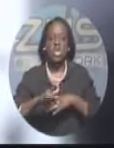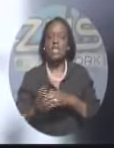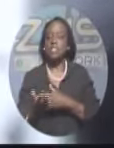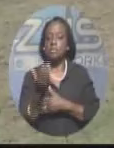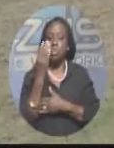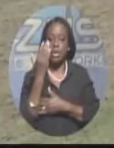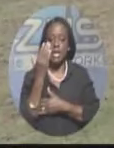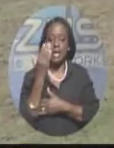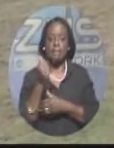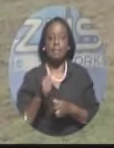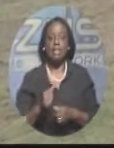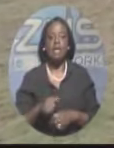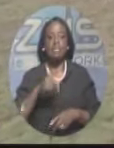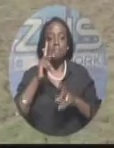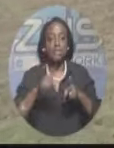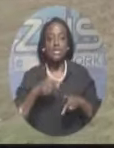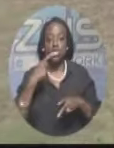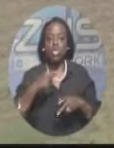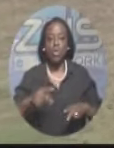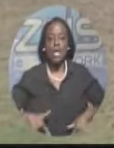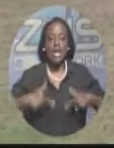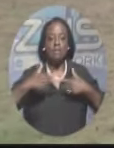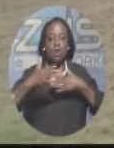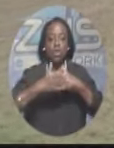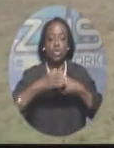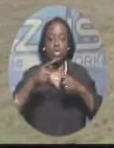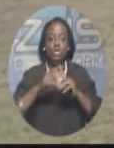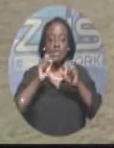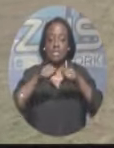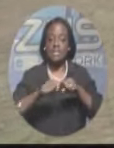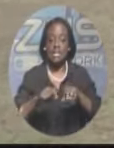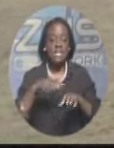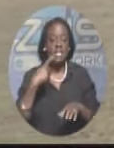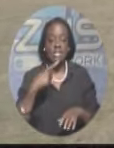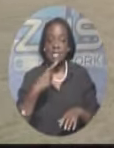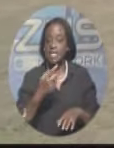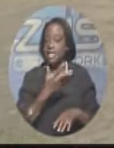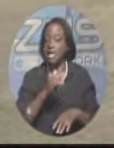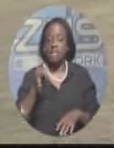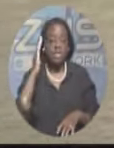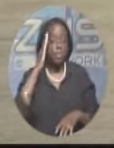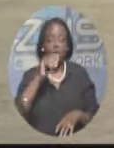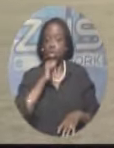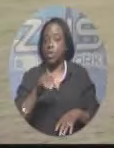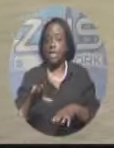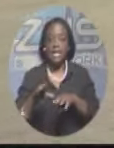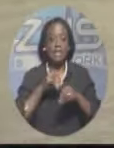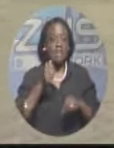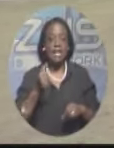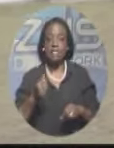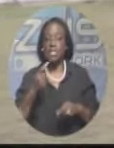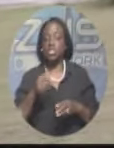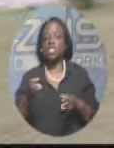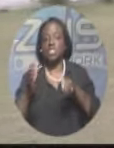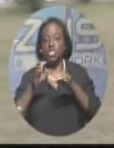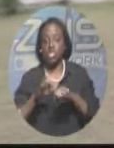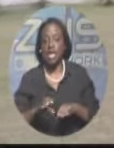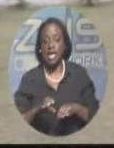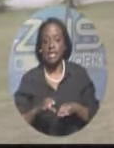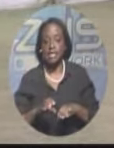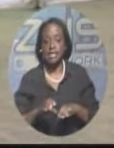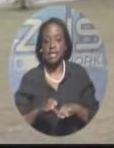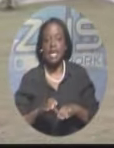Matthew. Those who reside closer to the seaside said they weren't going to leave anything to chance and that their window for moving